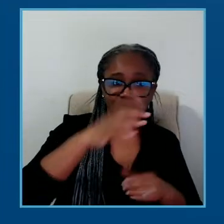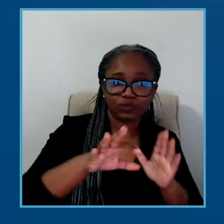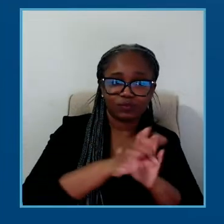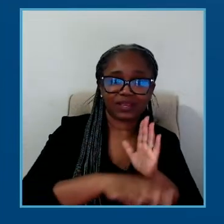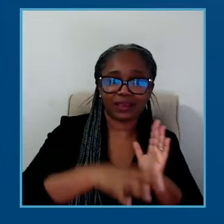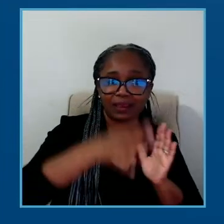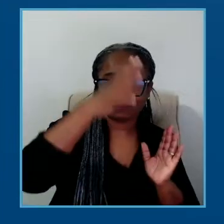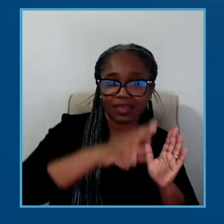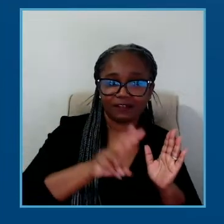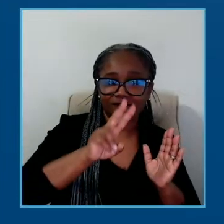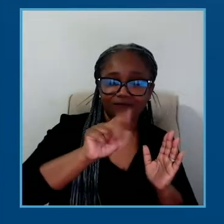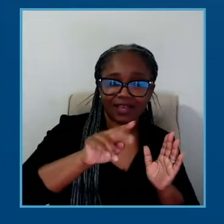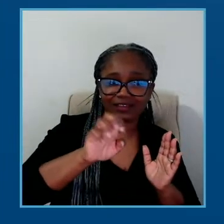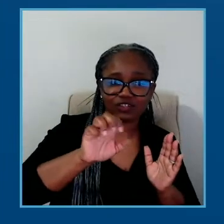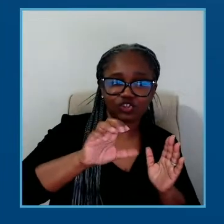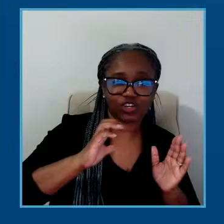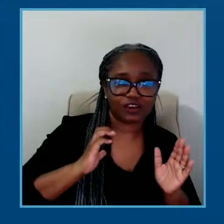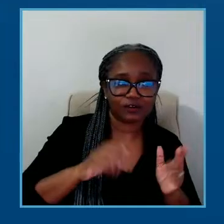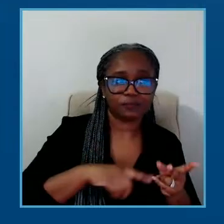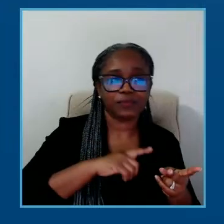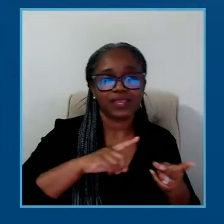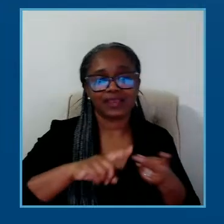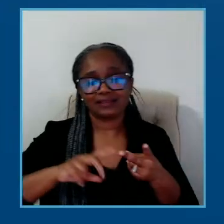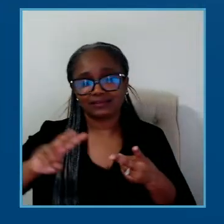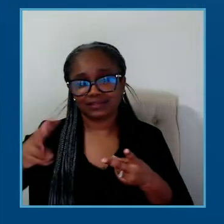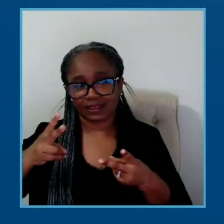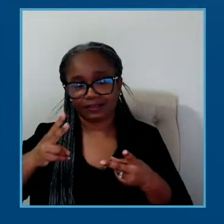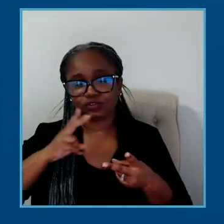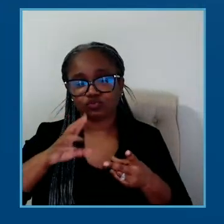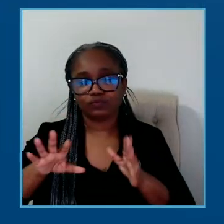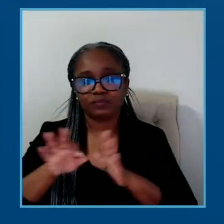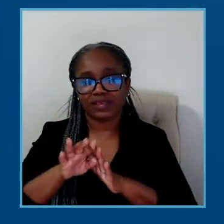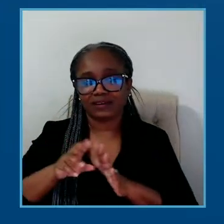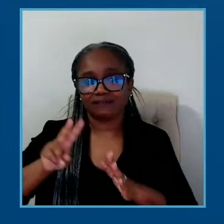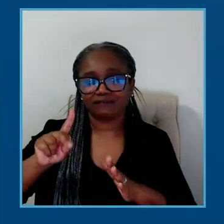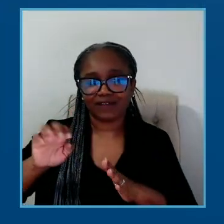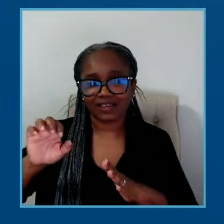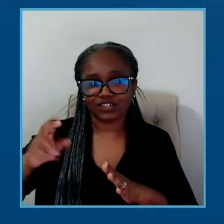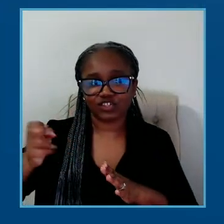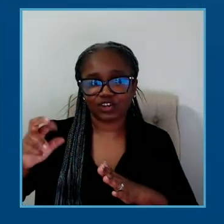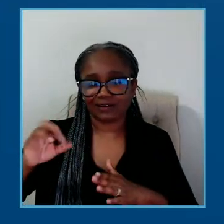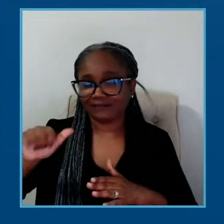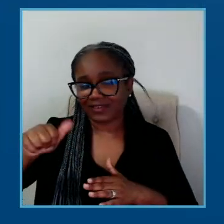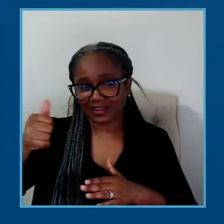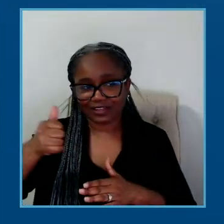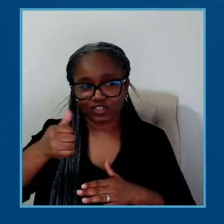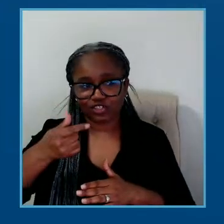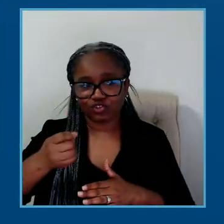the seriousness of the procedural violations, it also acknowledges that these errors were not the result of intentional misconduct or